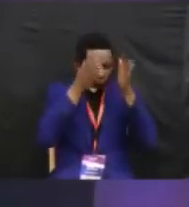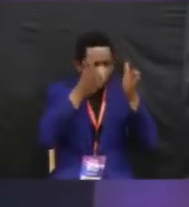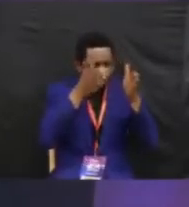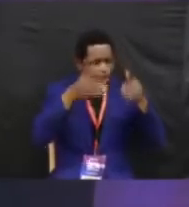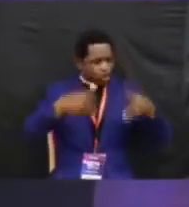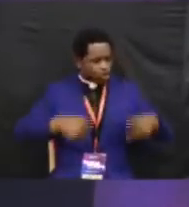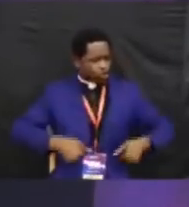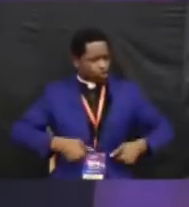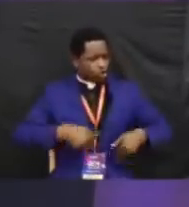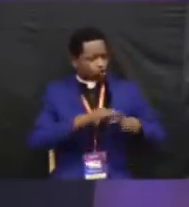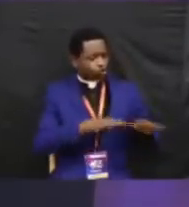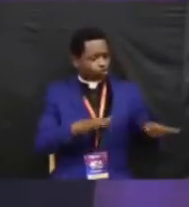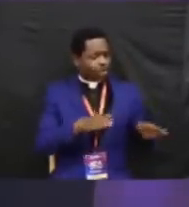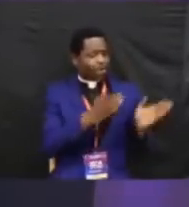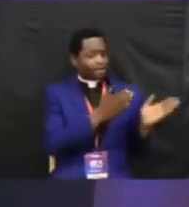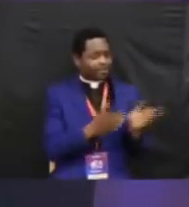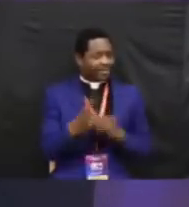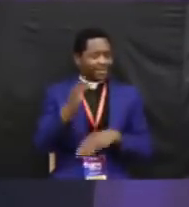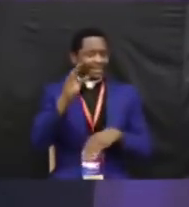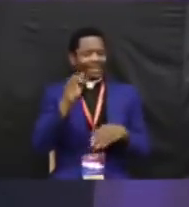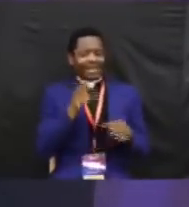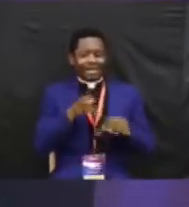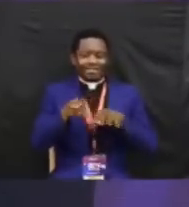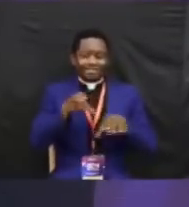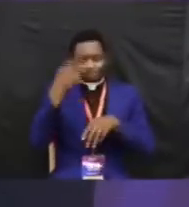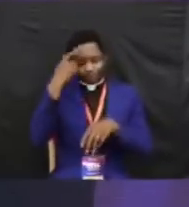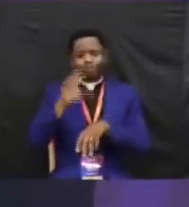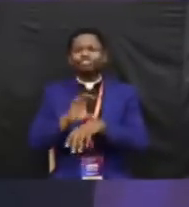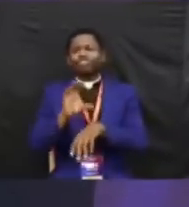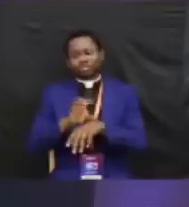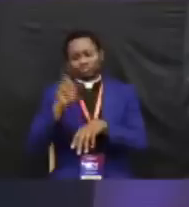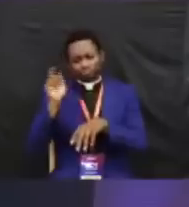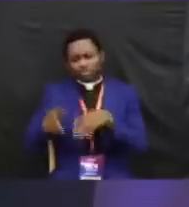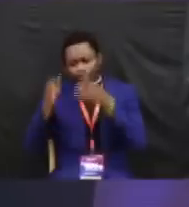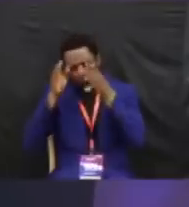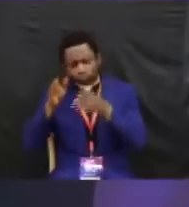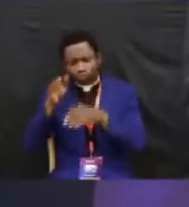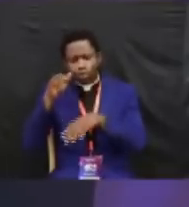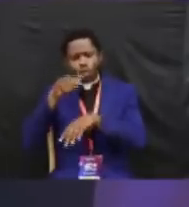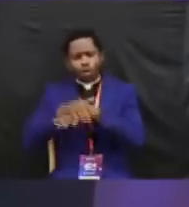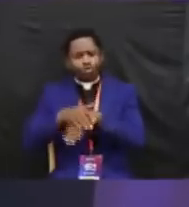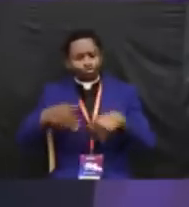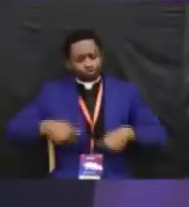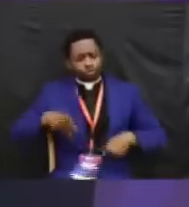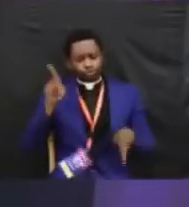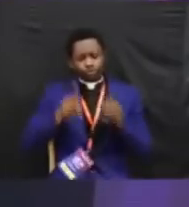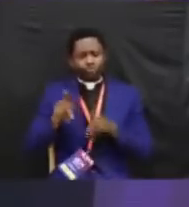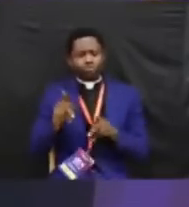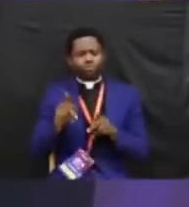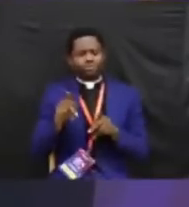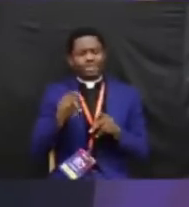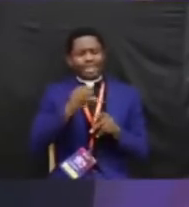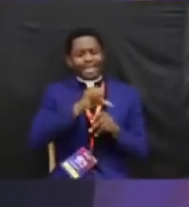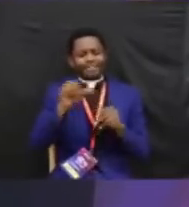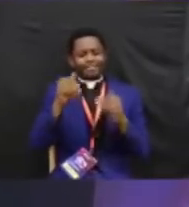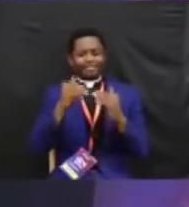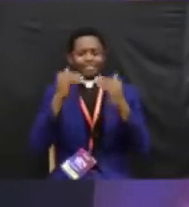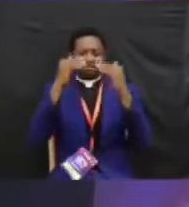people in the planning of our activities and programs at all levels of the church.